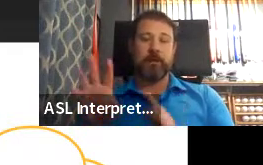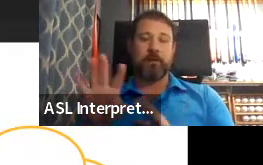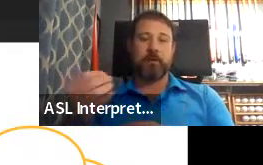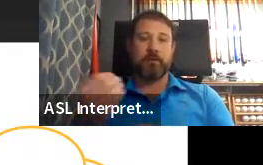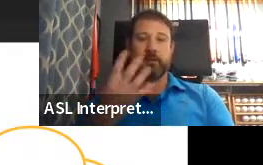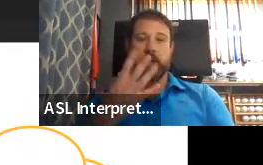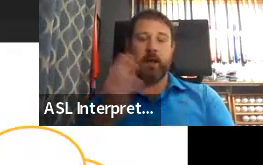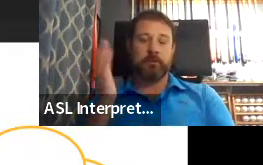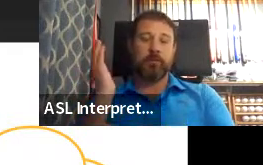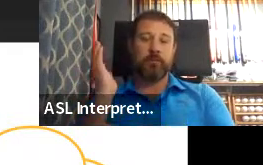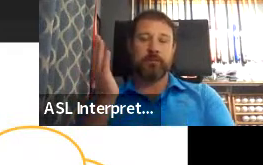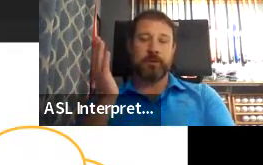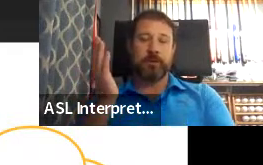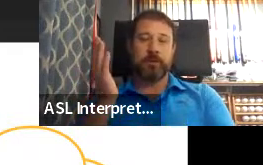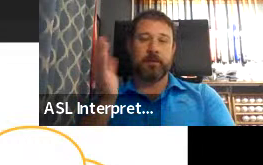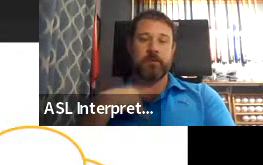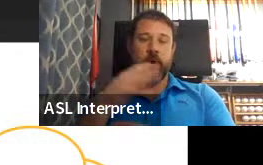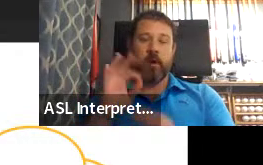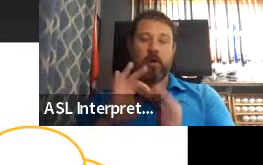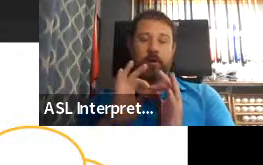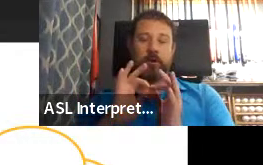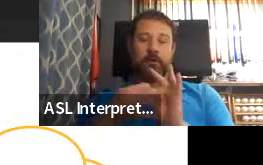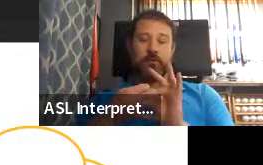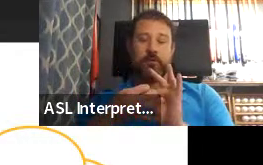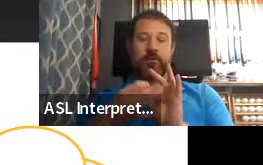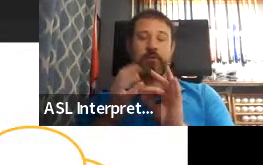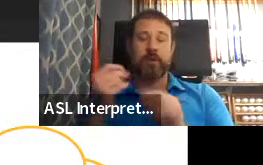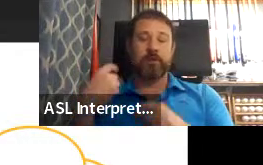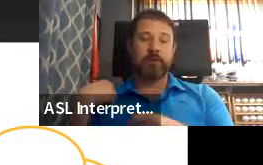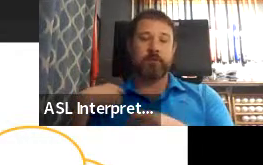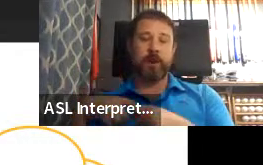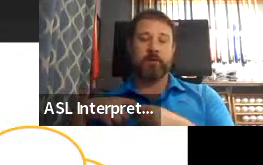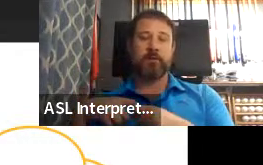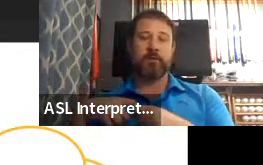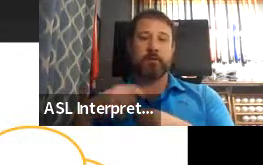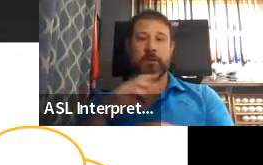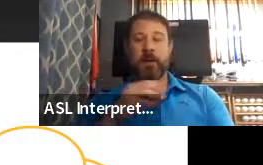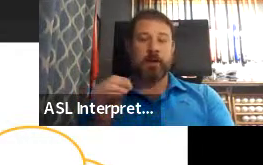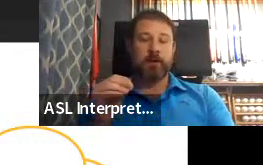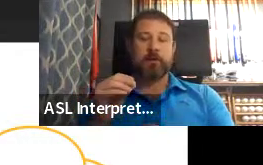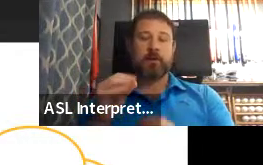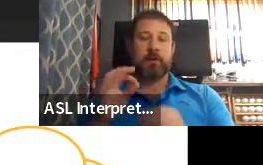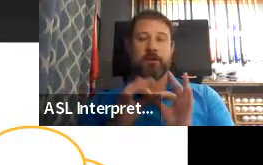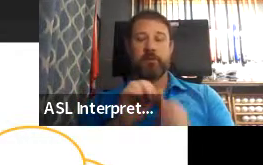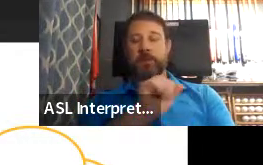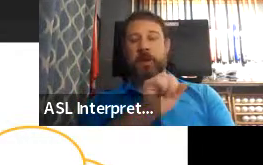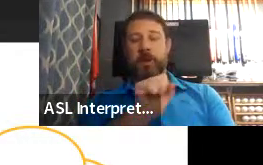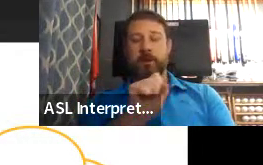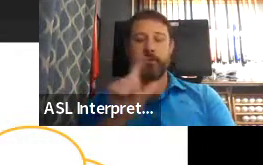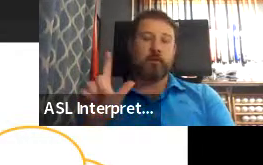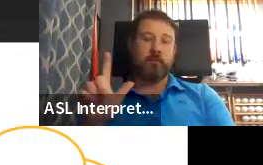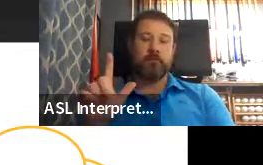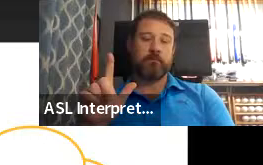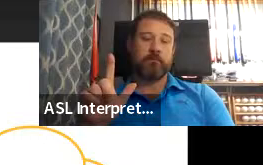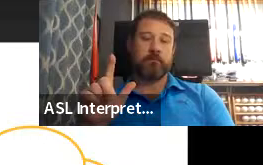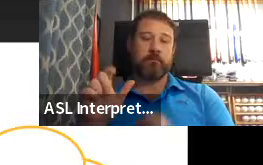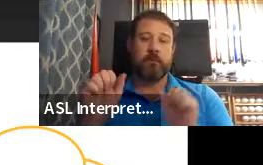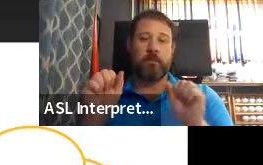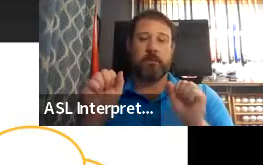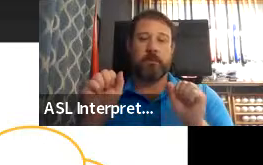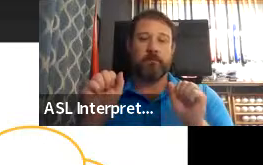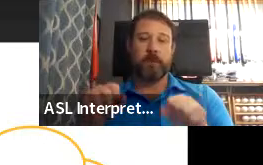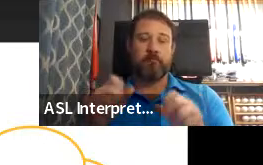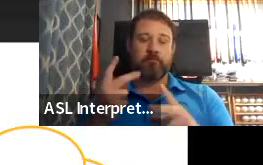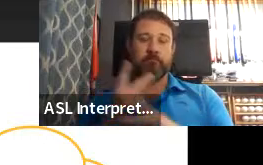you're presenting so that our interpreters in Spanish and our interpreters in American Sign Language can